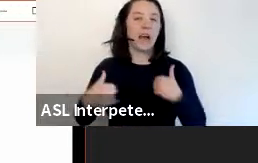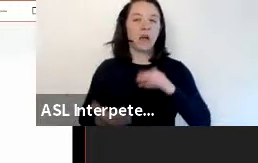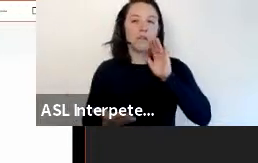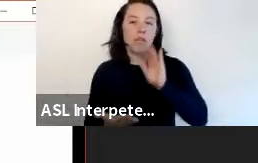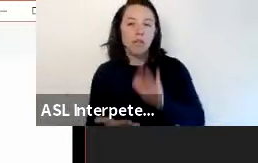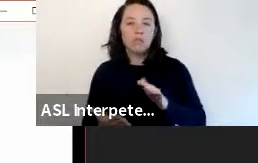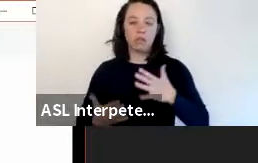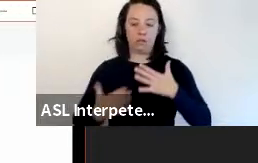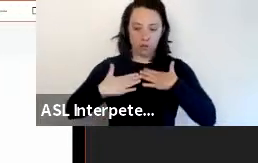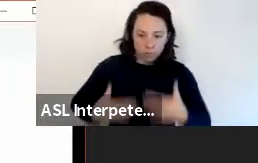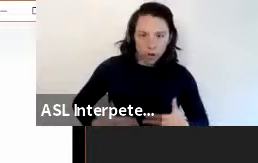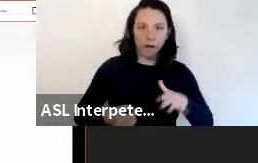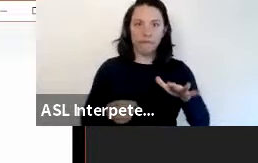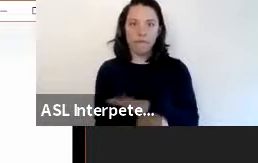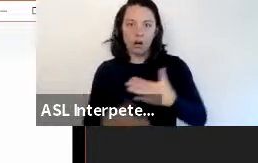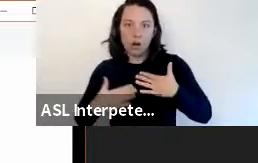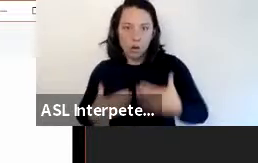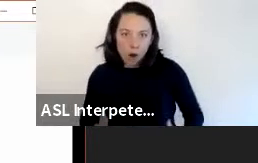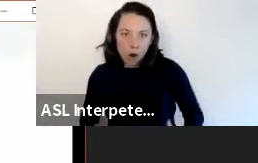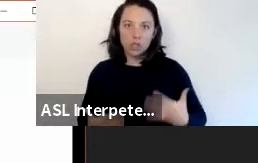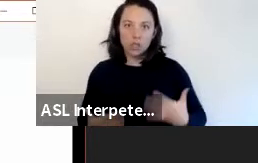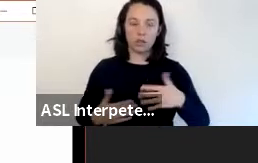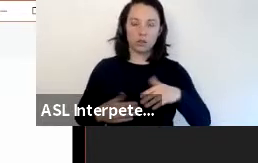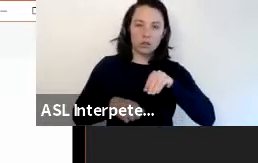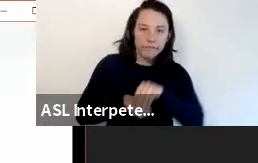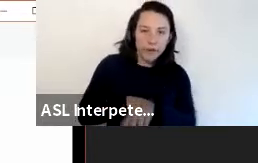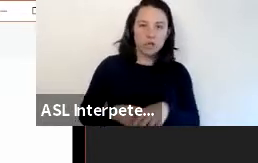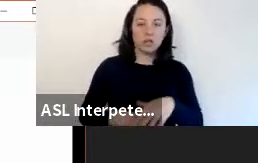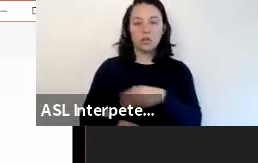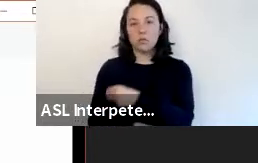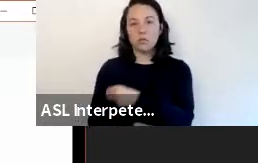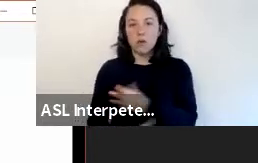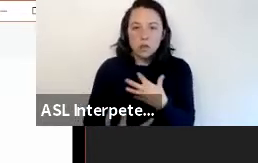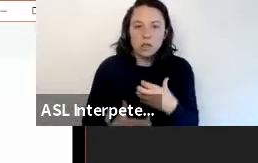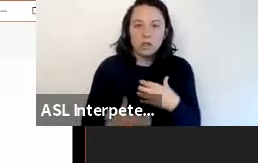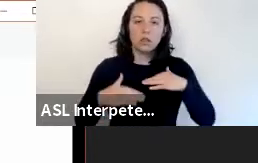side effects. Next slide, please.